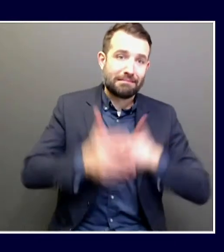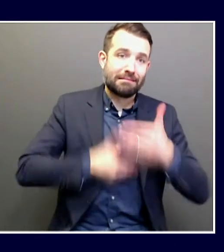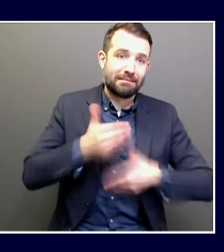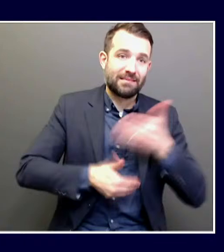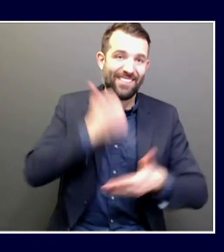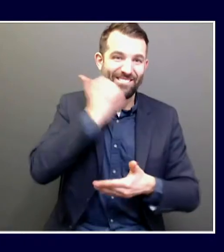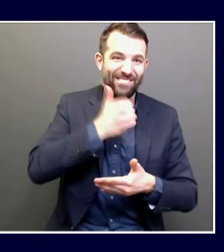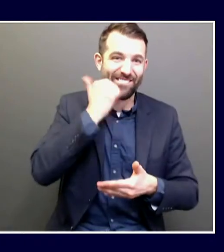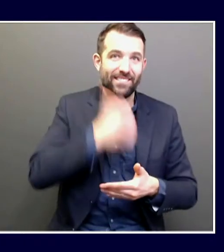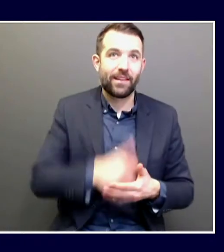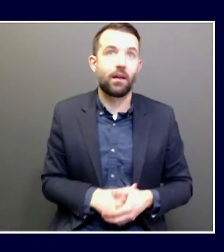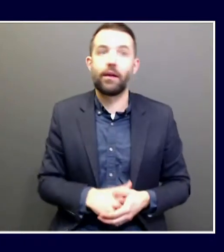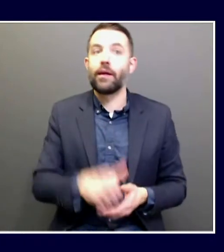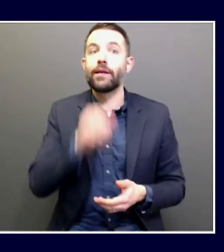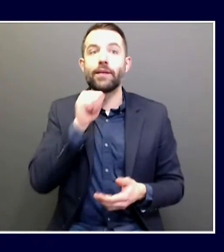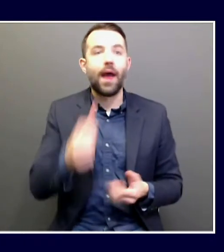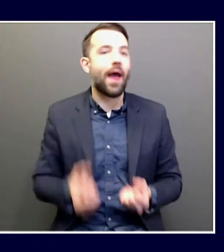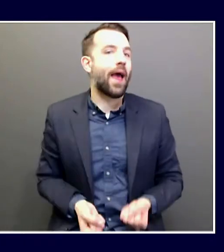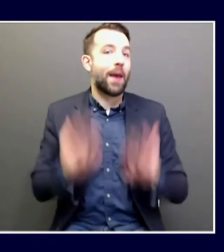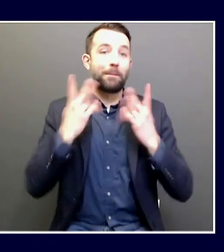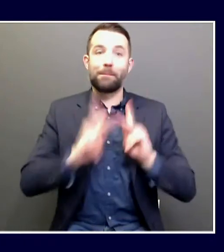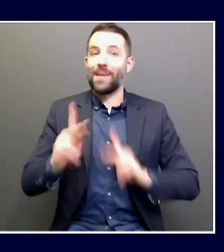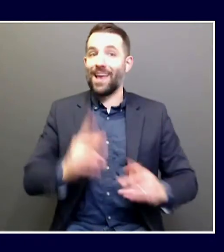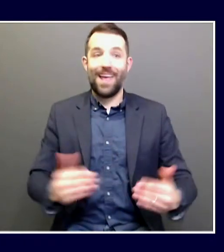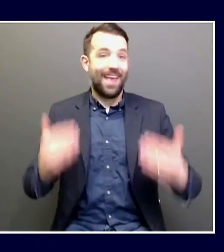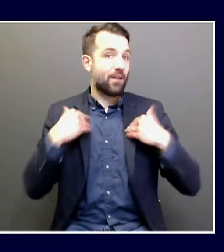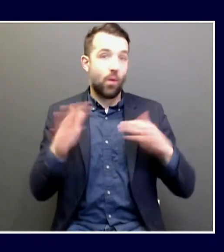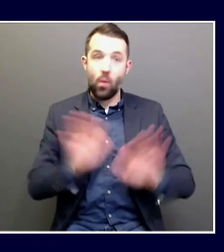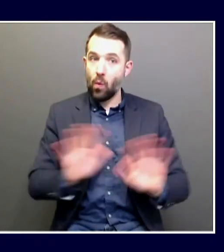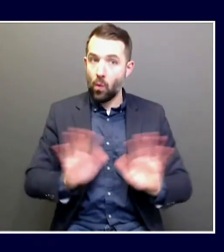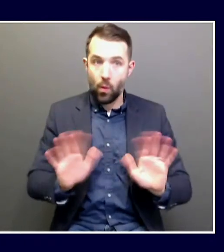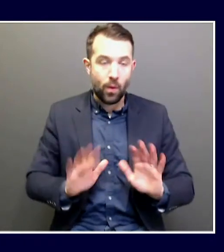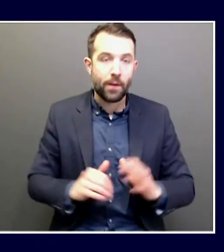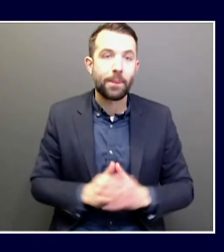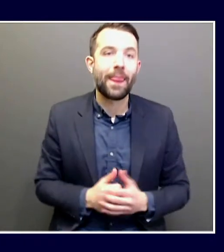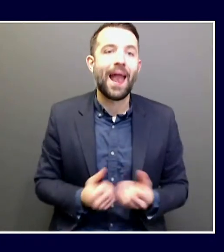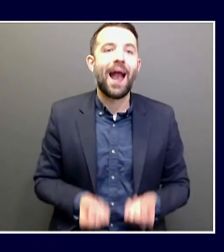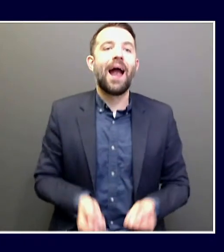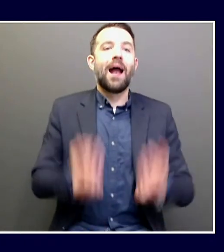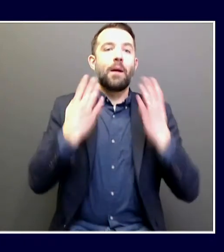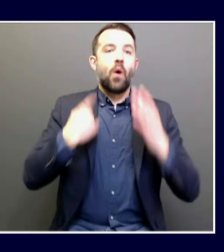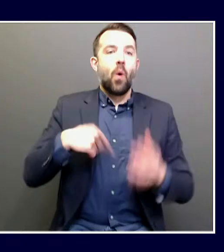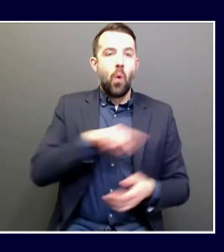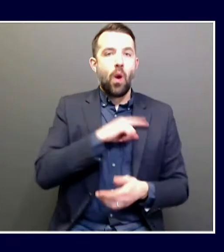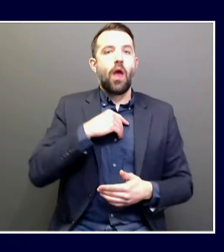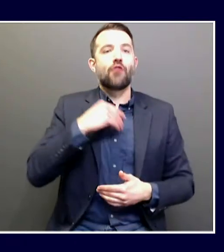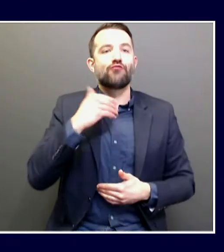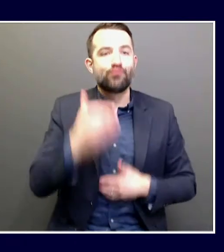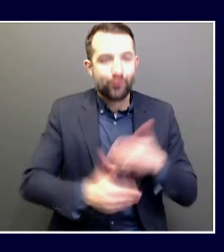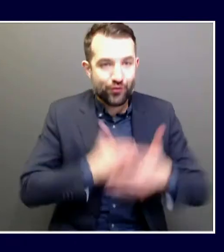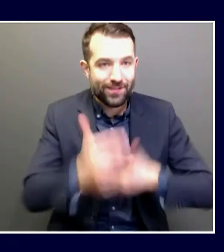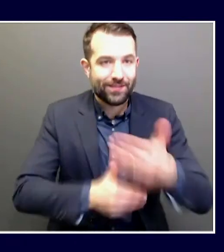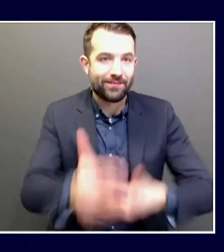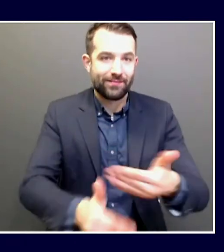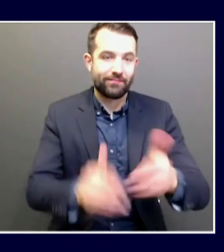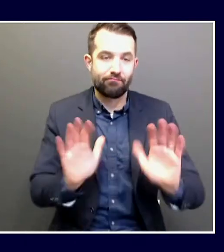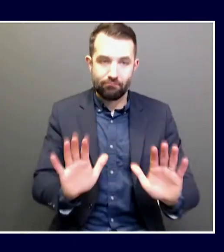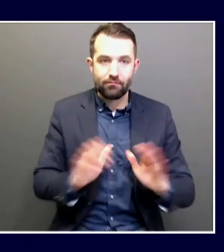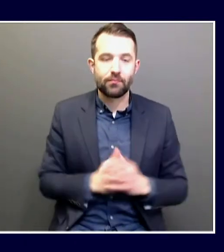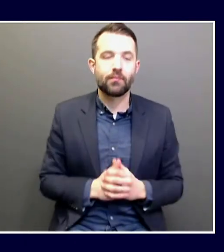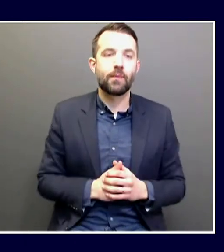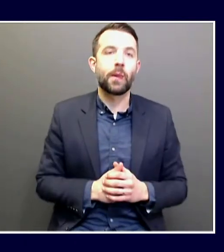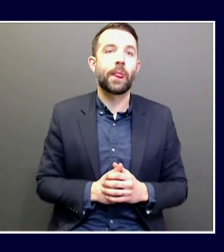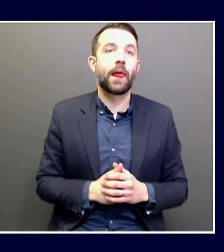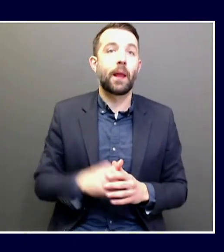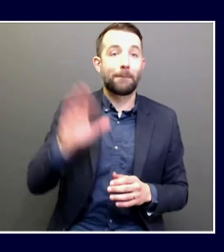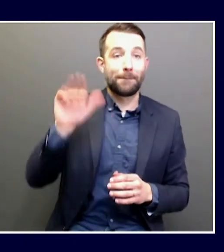COVID in the past day. Indeed, the case count was never that. the case count was always a look back